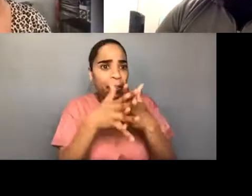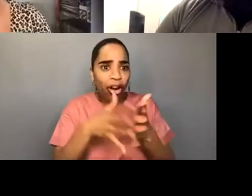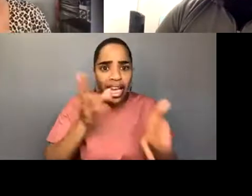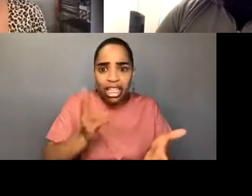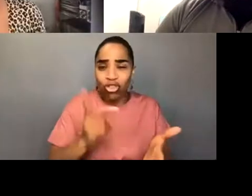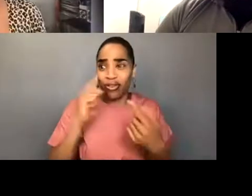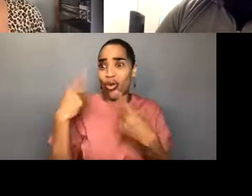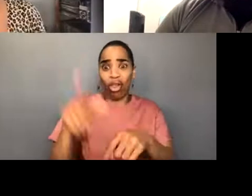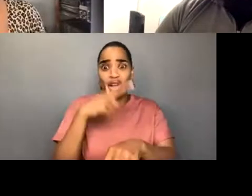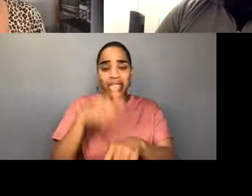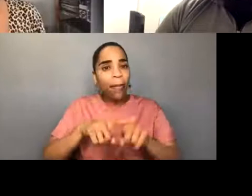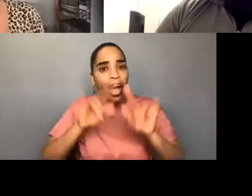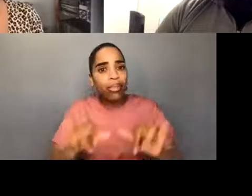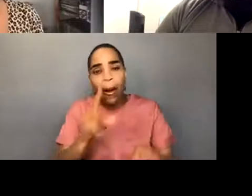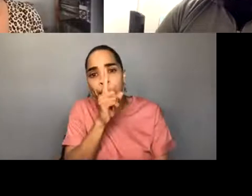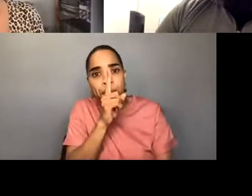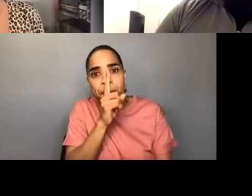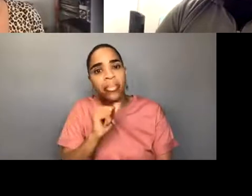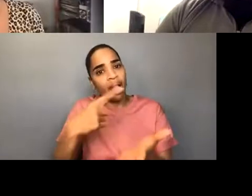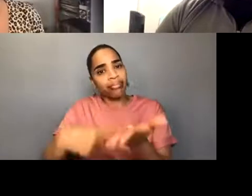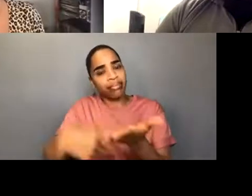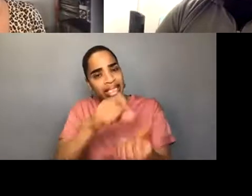for a very long time.